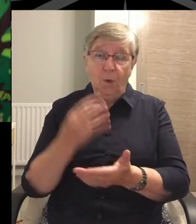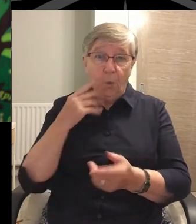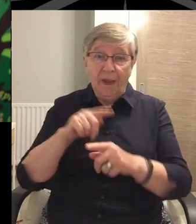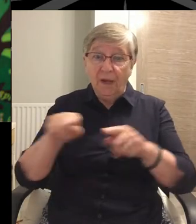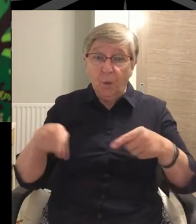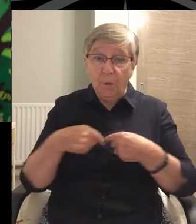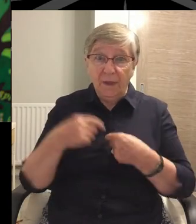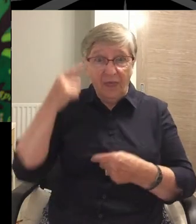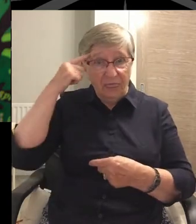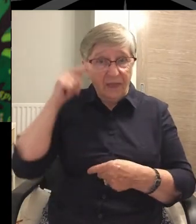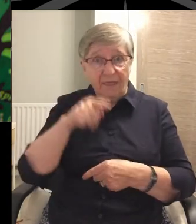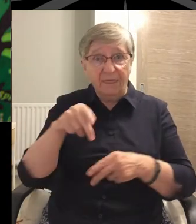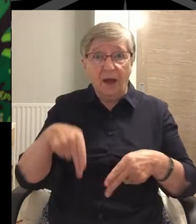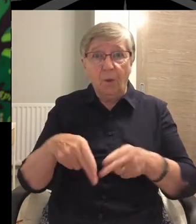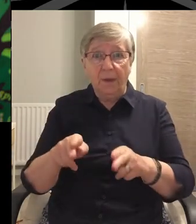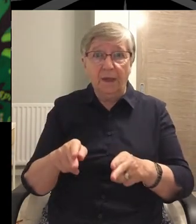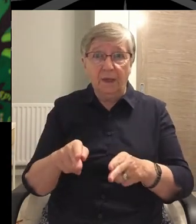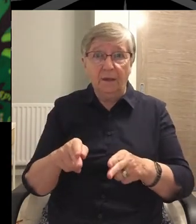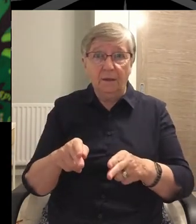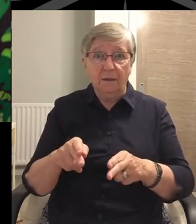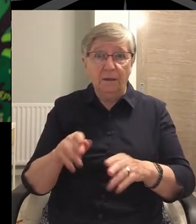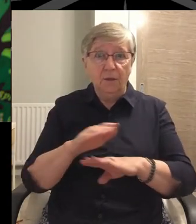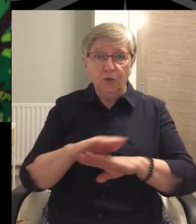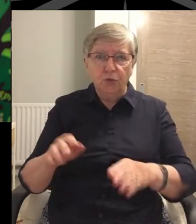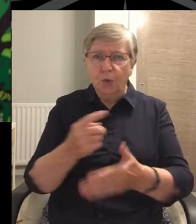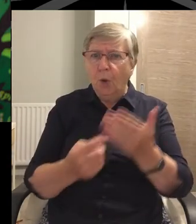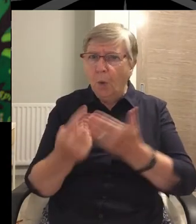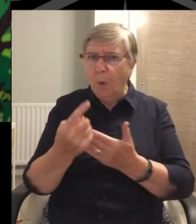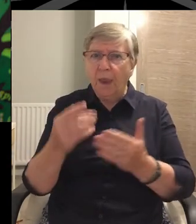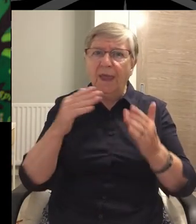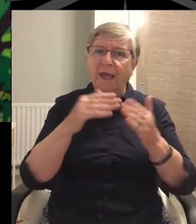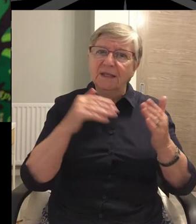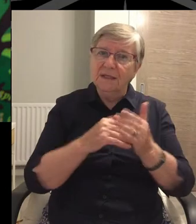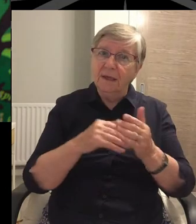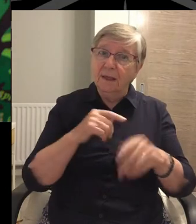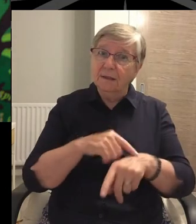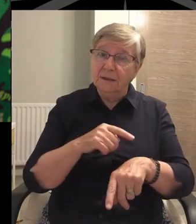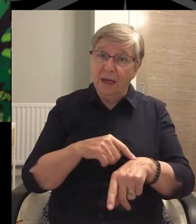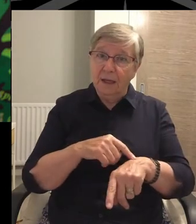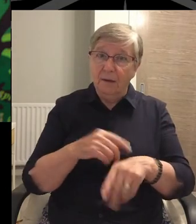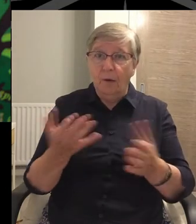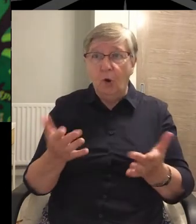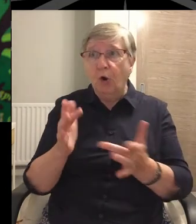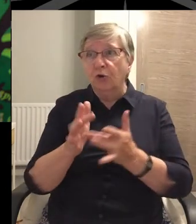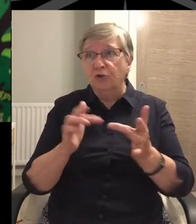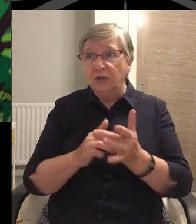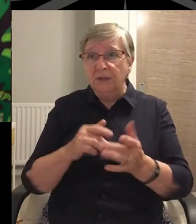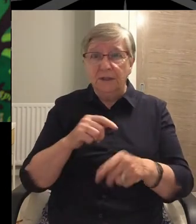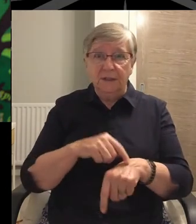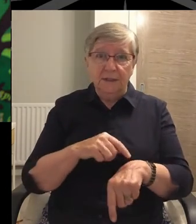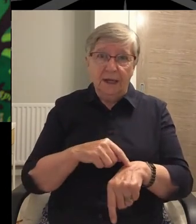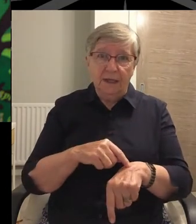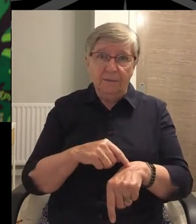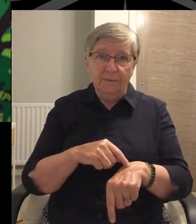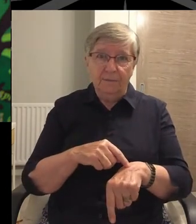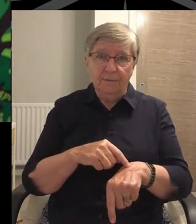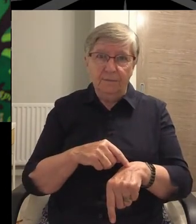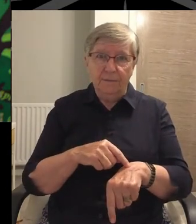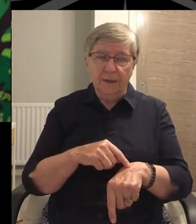And getting that wrong end of the stick was not something confined to Ezekiel's time, not confined to Jesus'